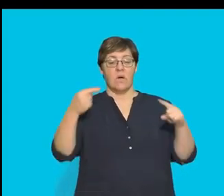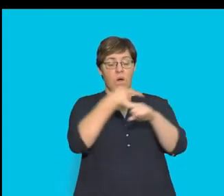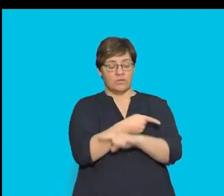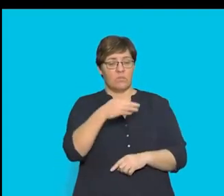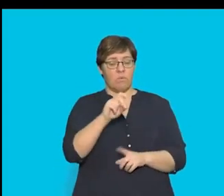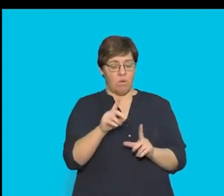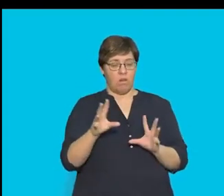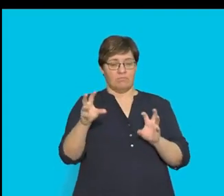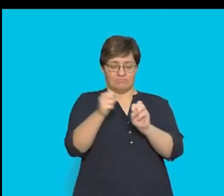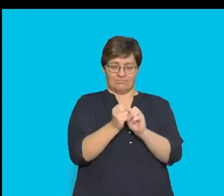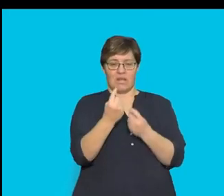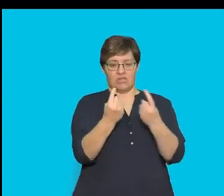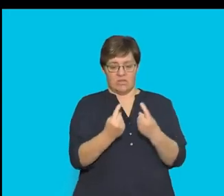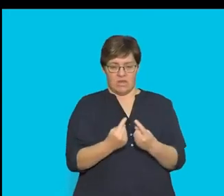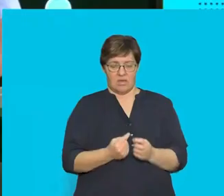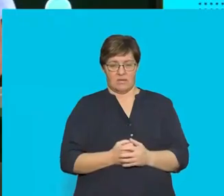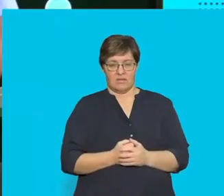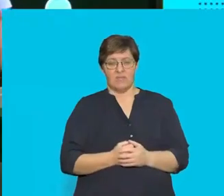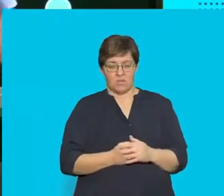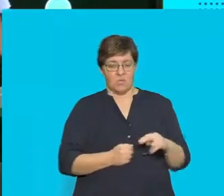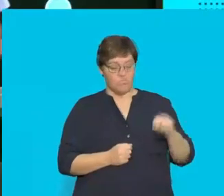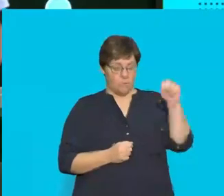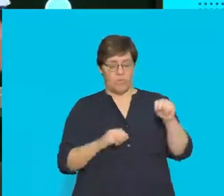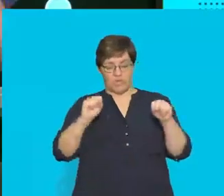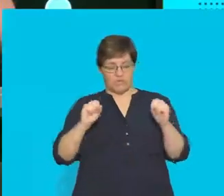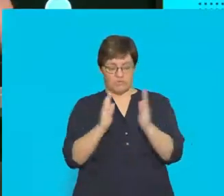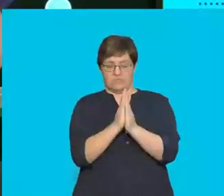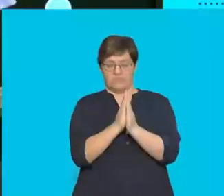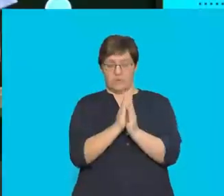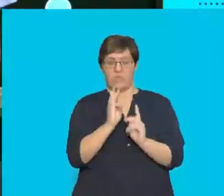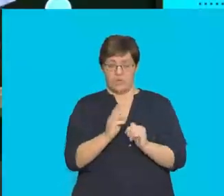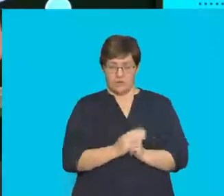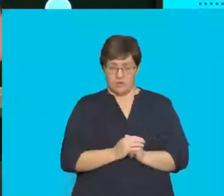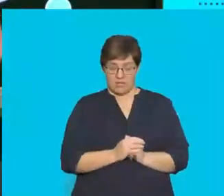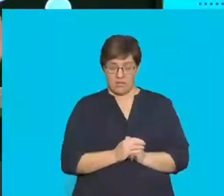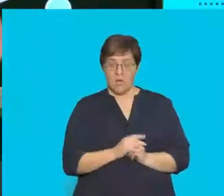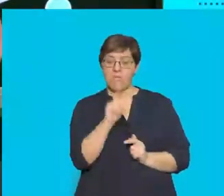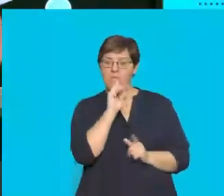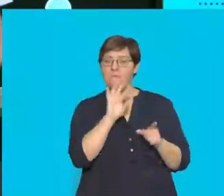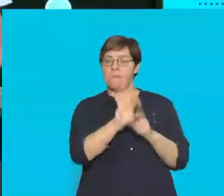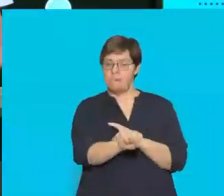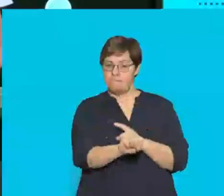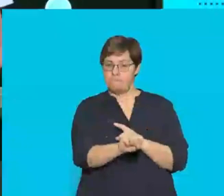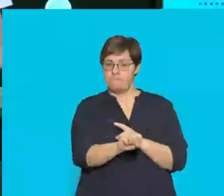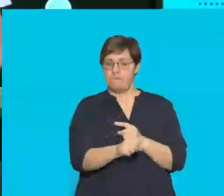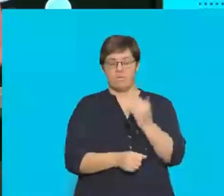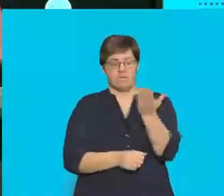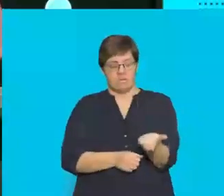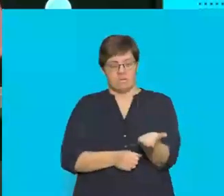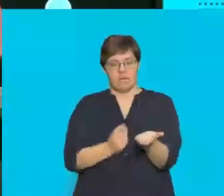attract in terms of the magnets. And so we can determine the magnetic field by placing this little